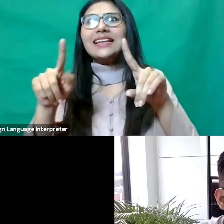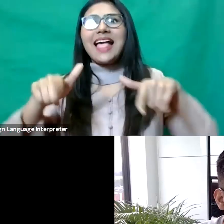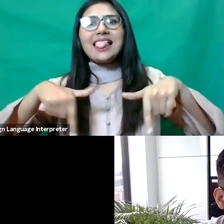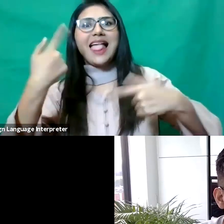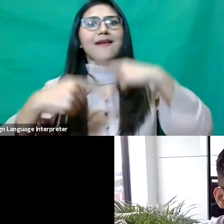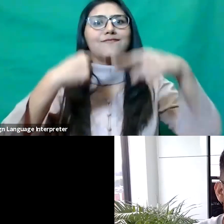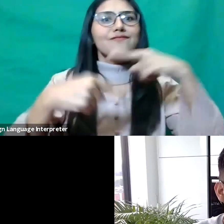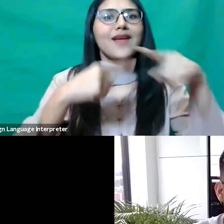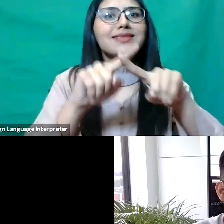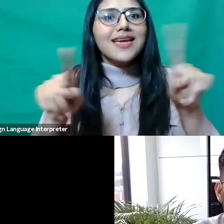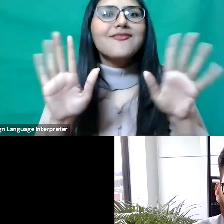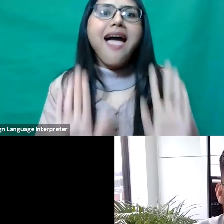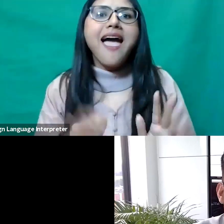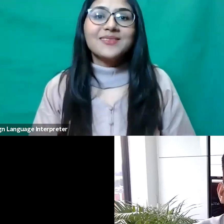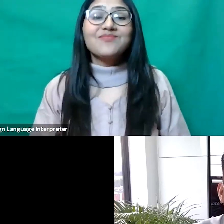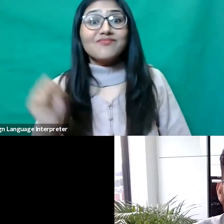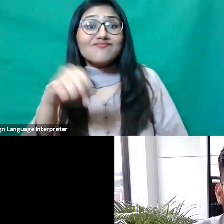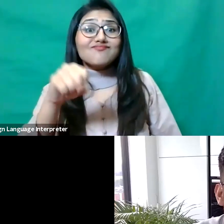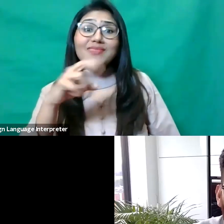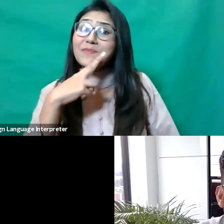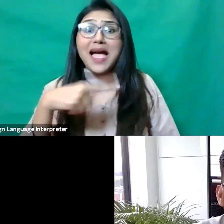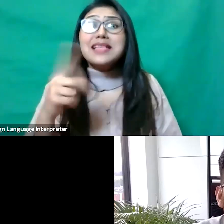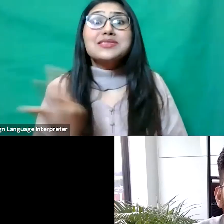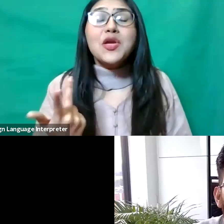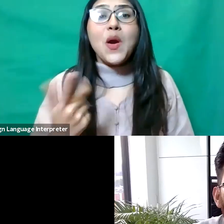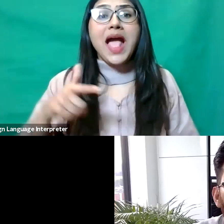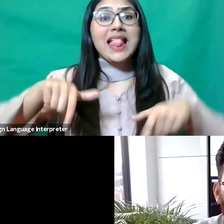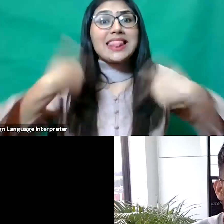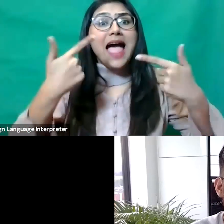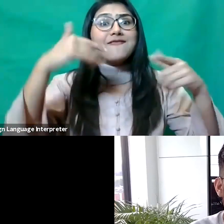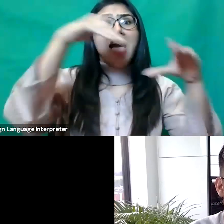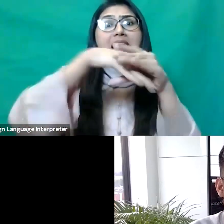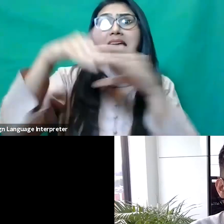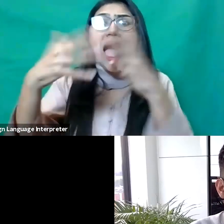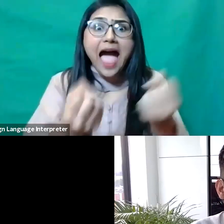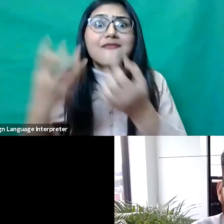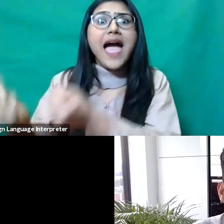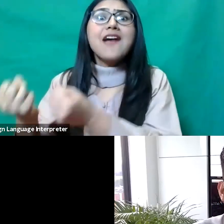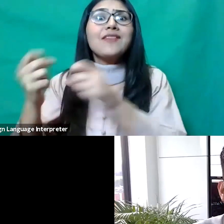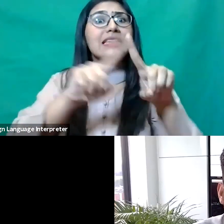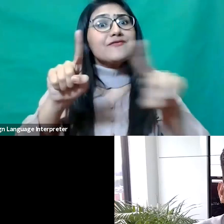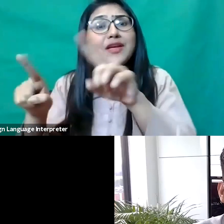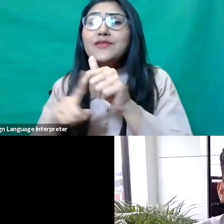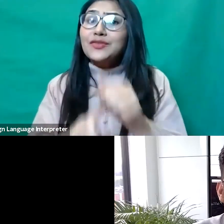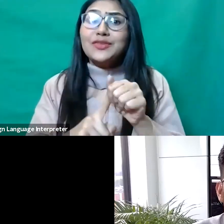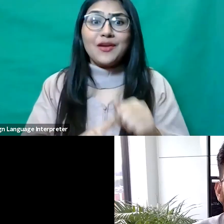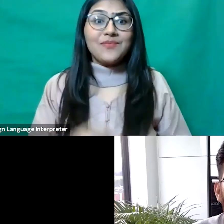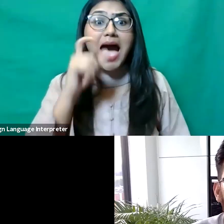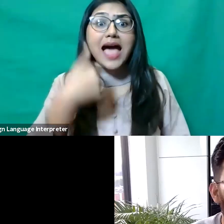because obviously everyone experiences in different ways. So because obviously I was born profoundly